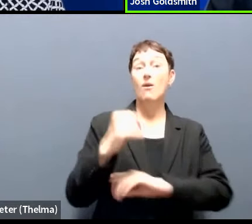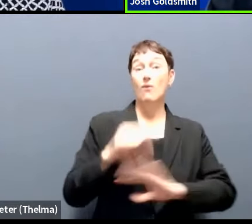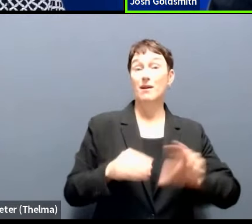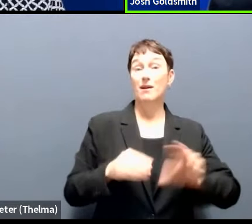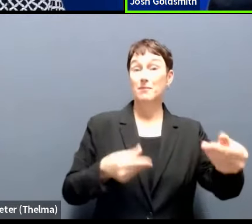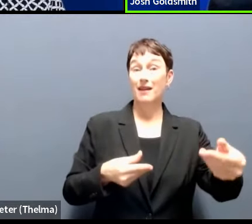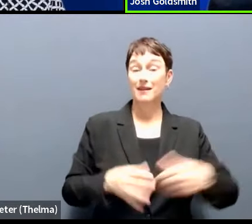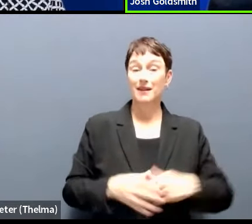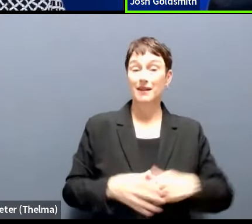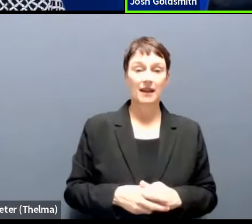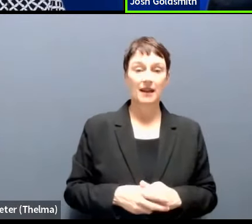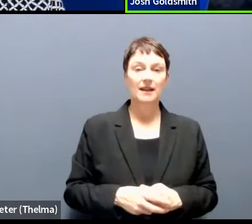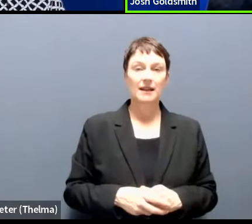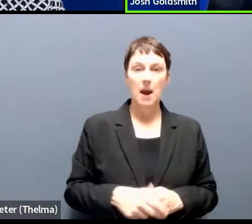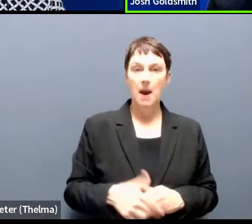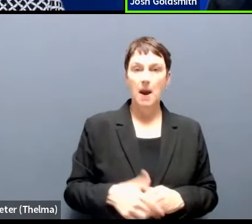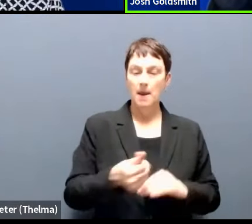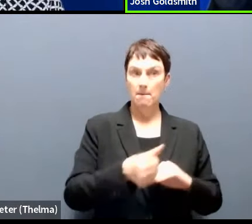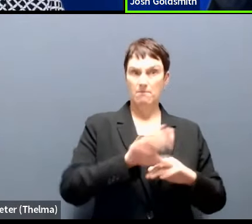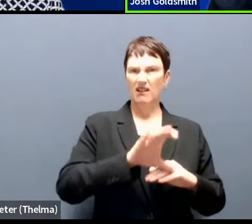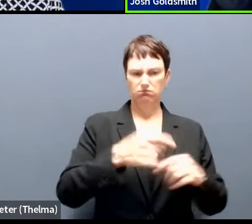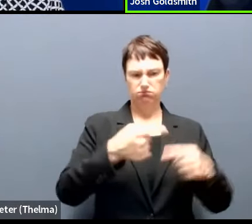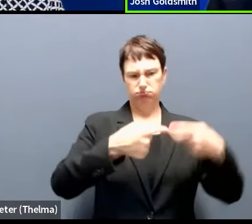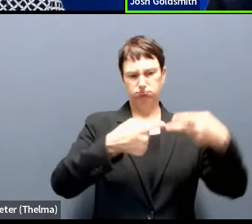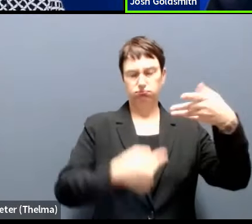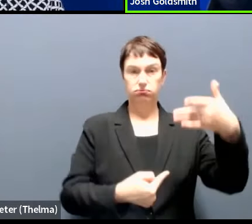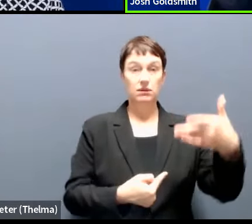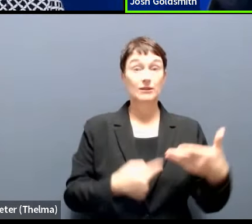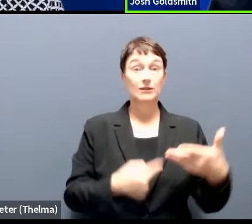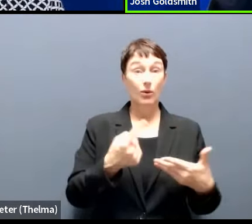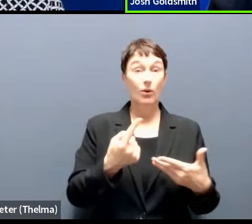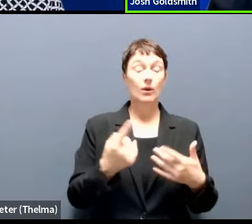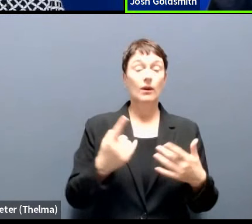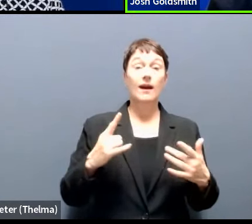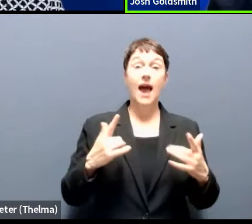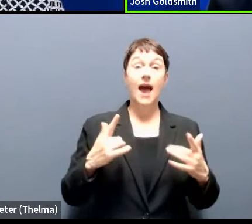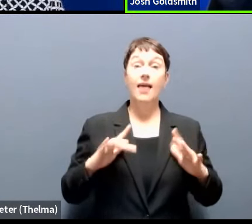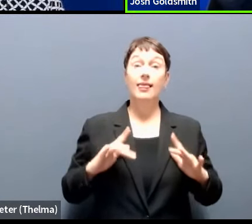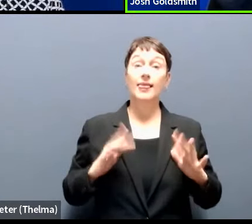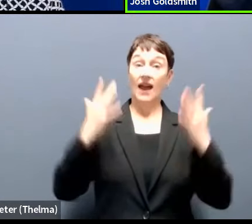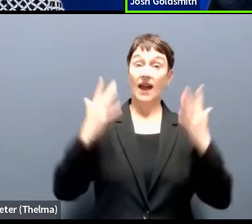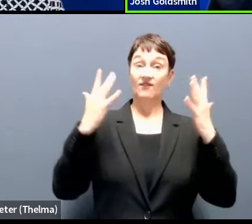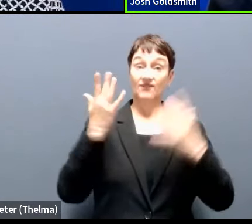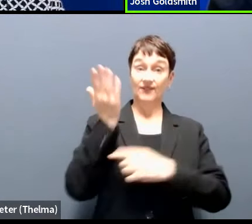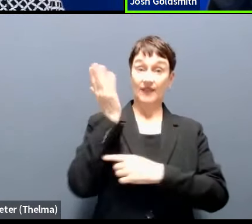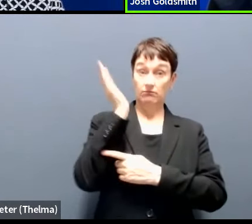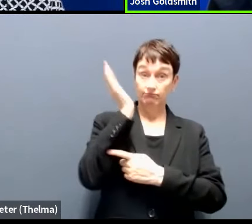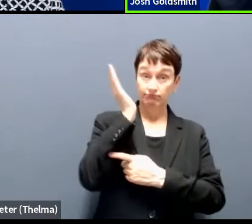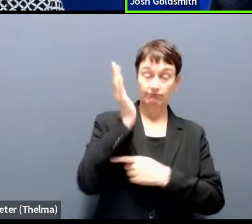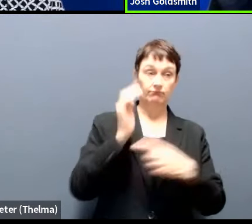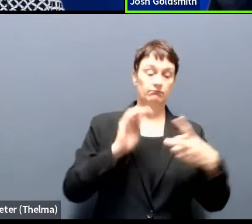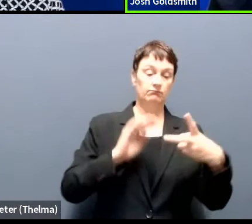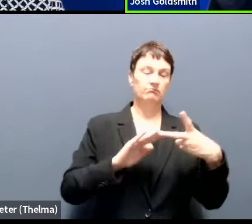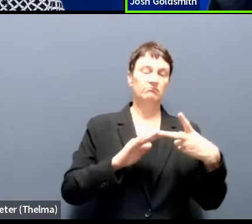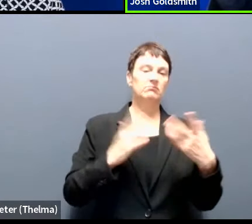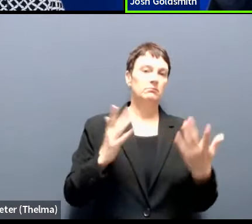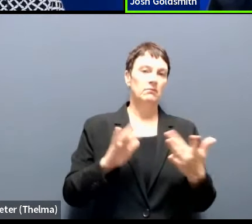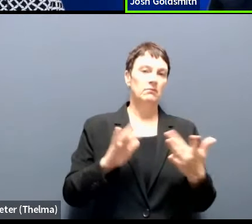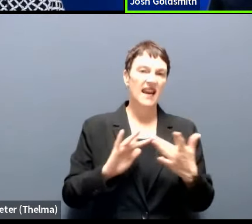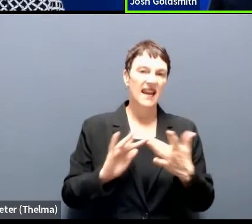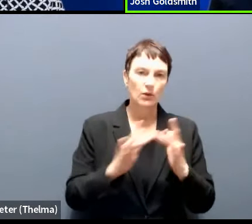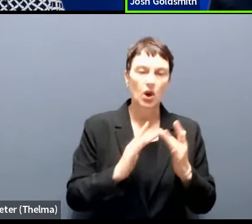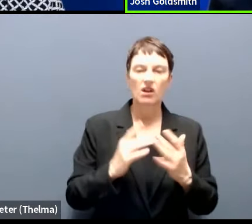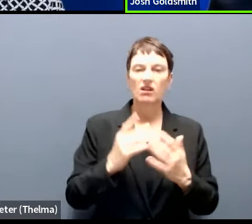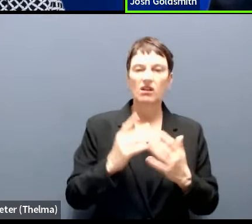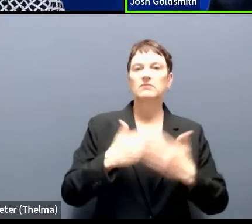to all of those live sessions that we're having. So the networking sessions on days 2 and 3,